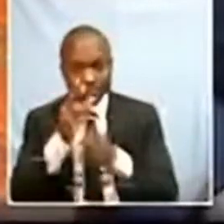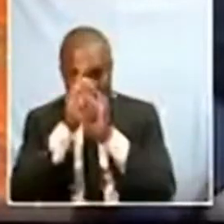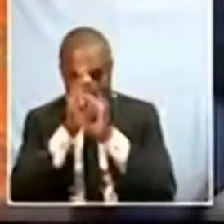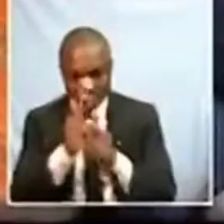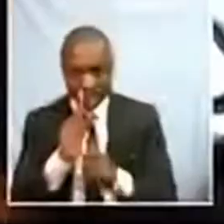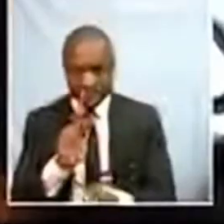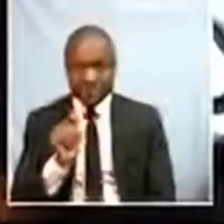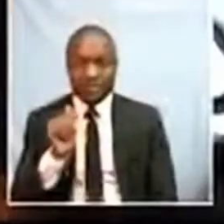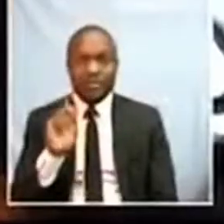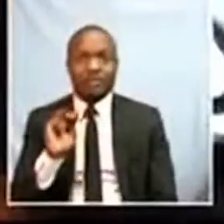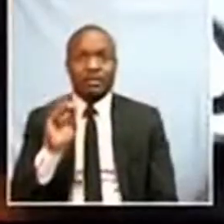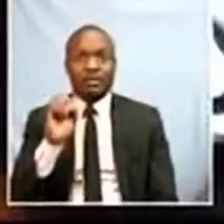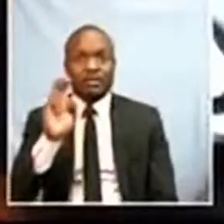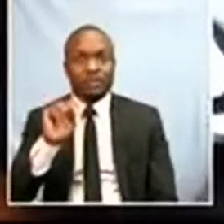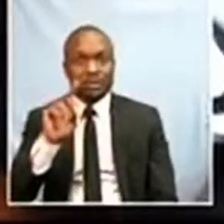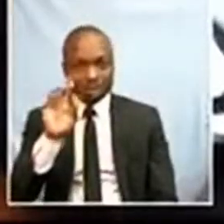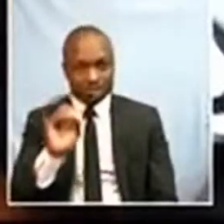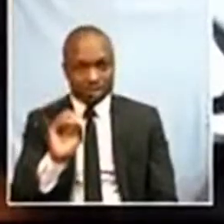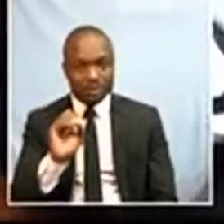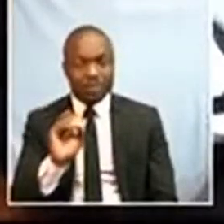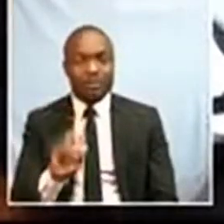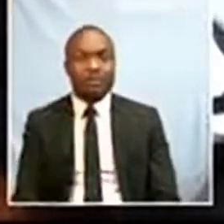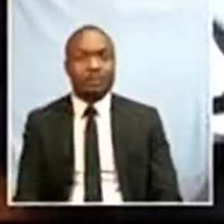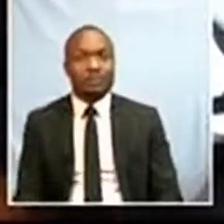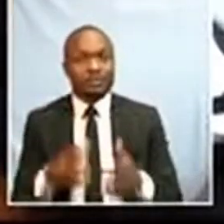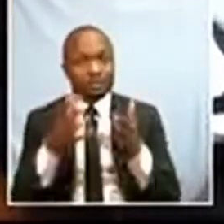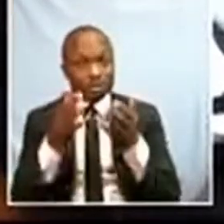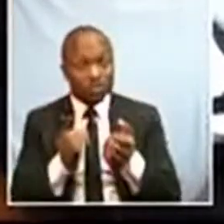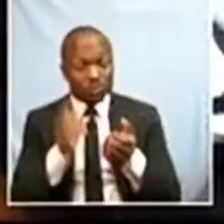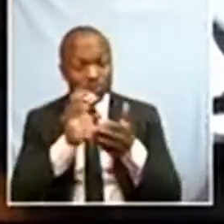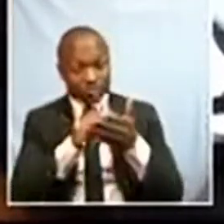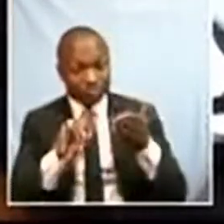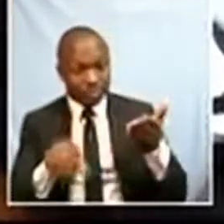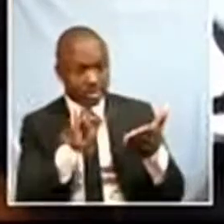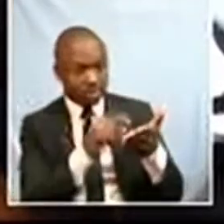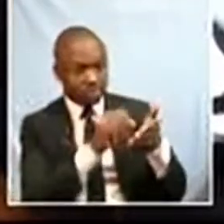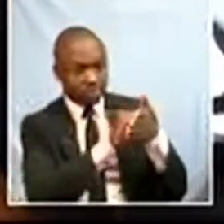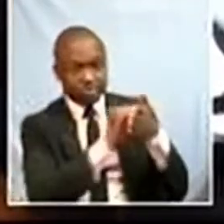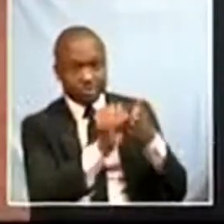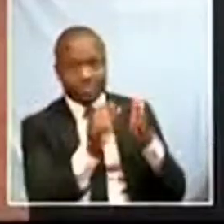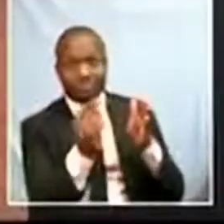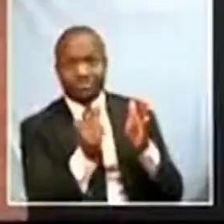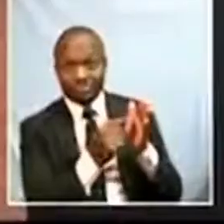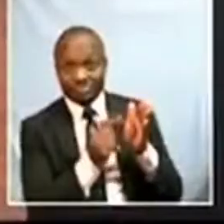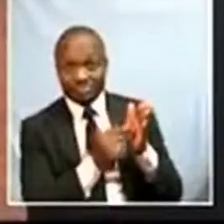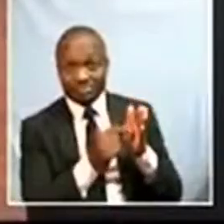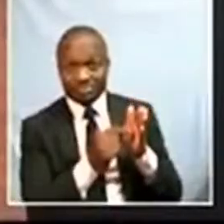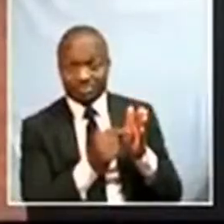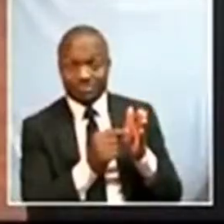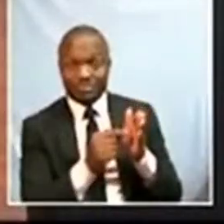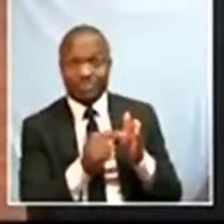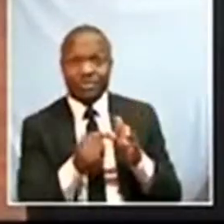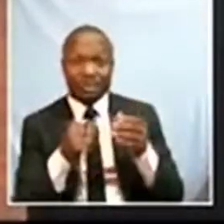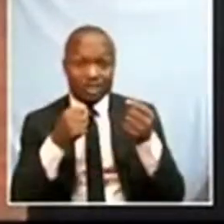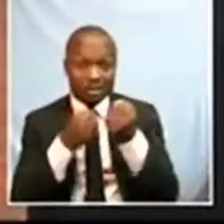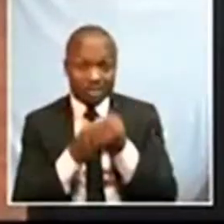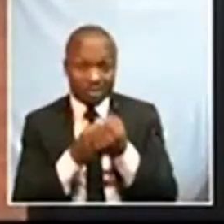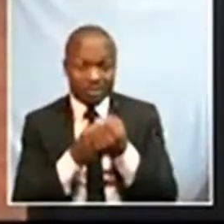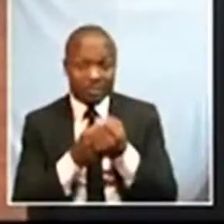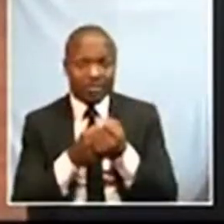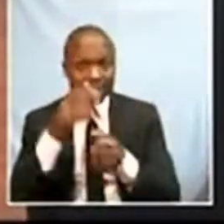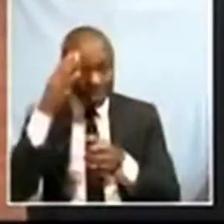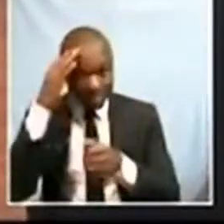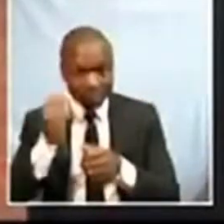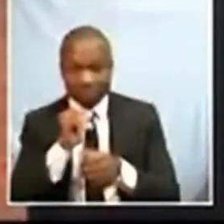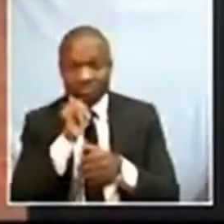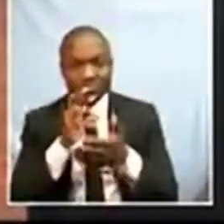Commander. So, would you wish to retract this statement? Because actually it is supporting the above. That's why I